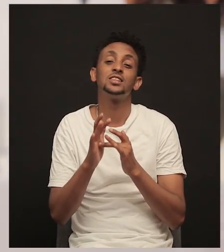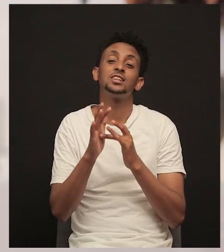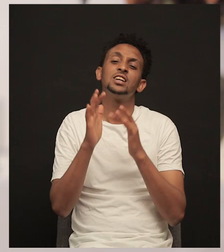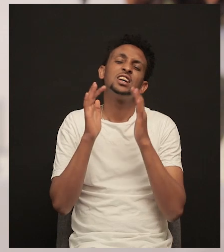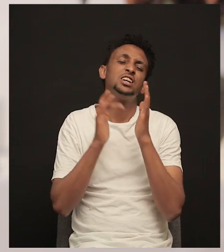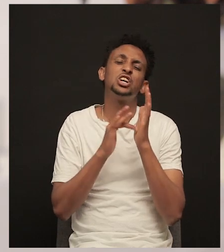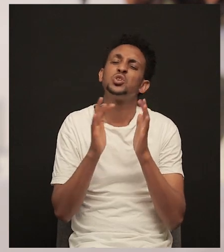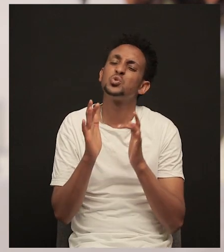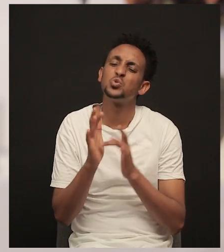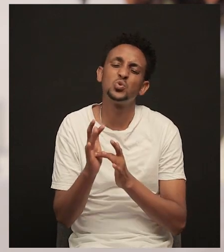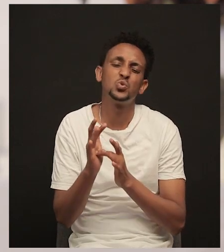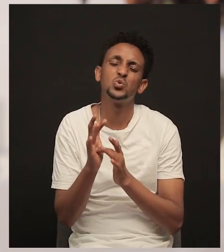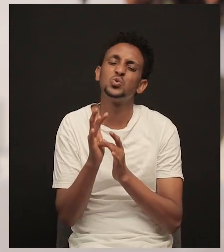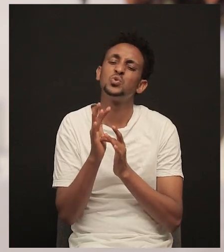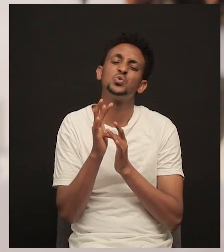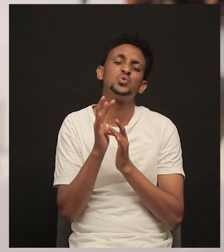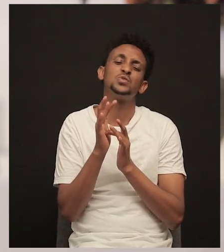Jesus